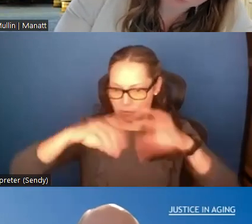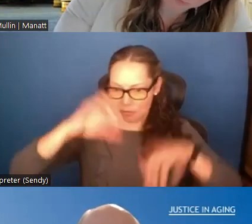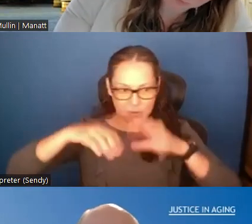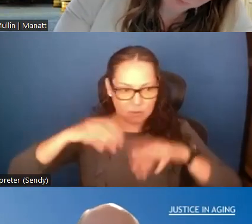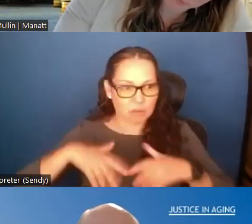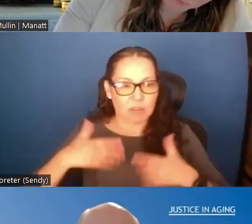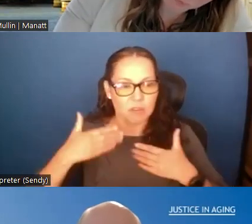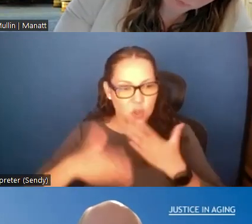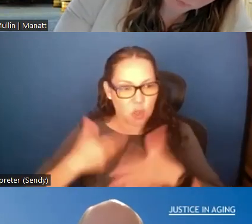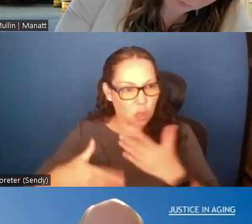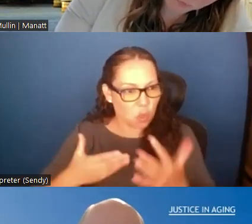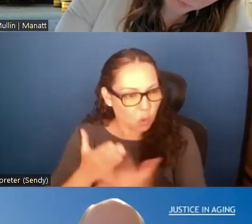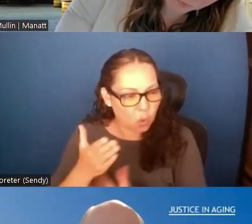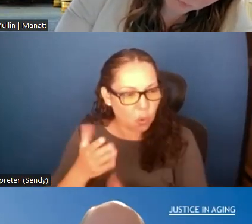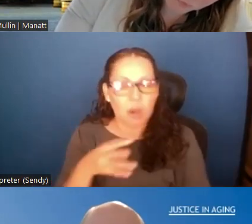there could be some